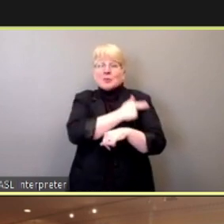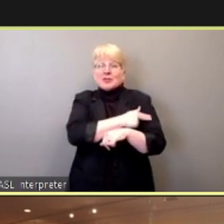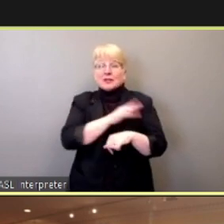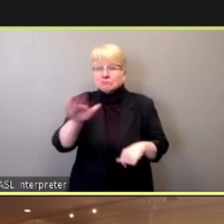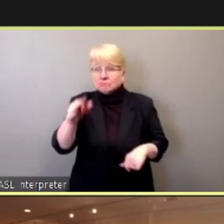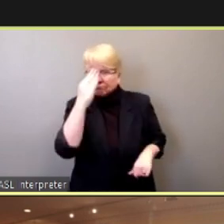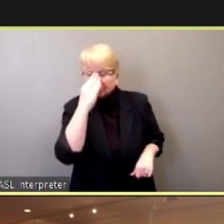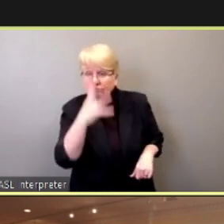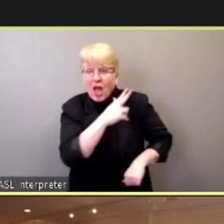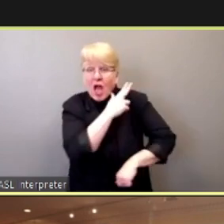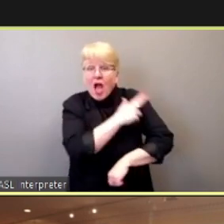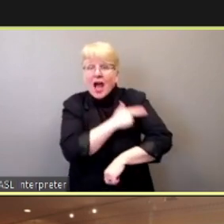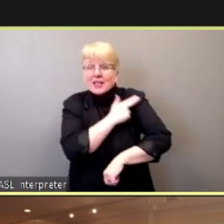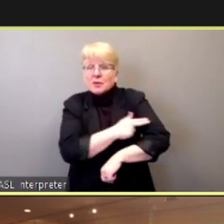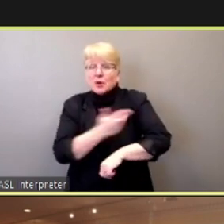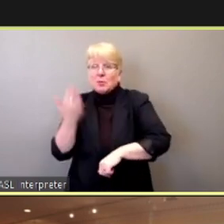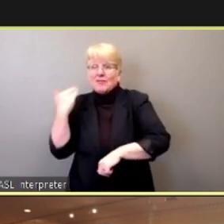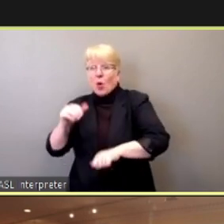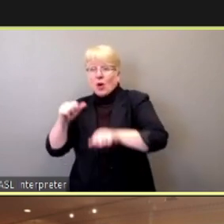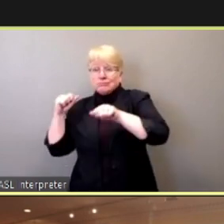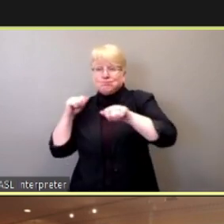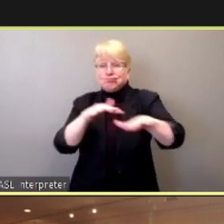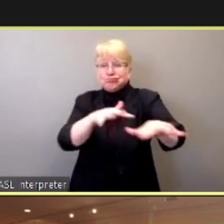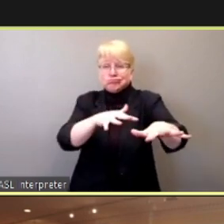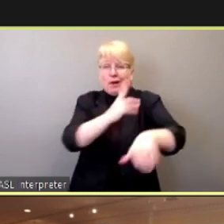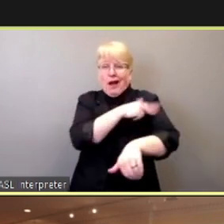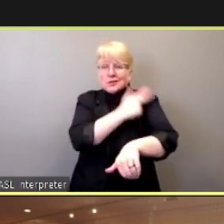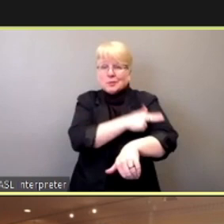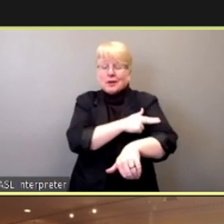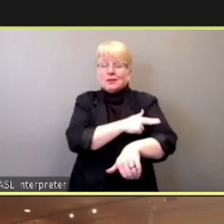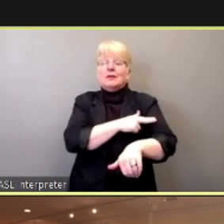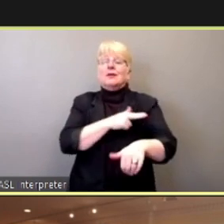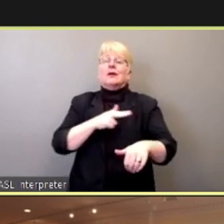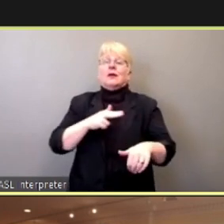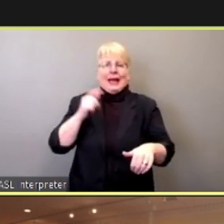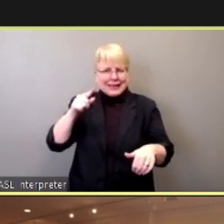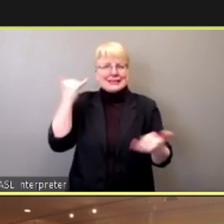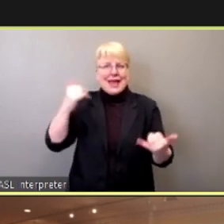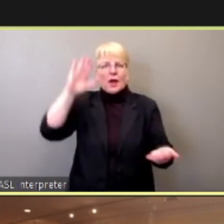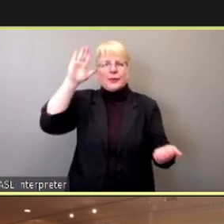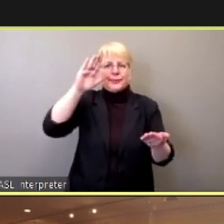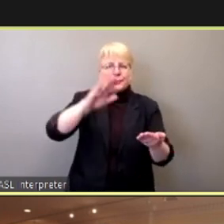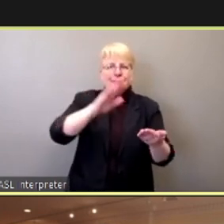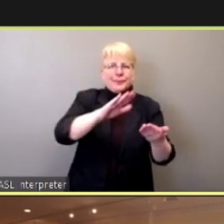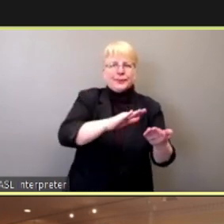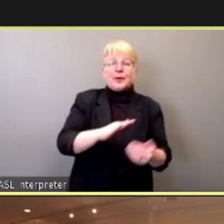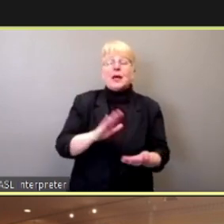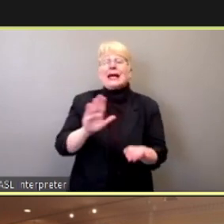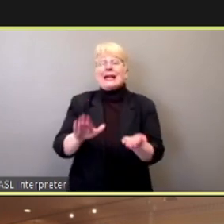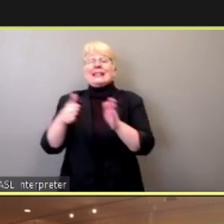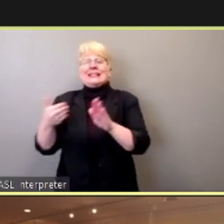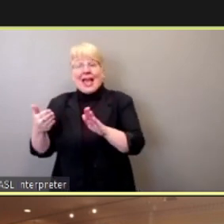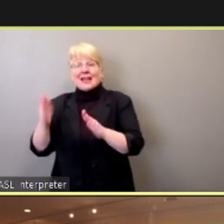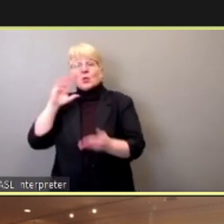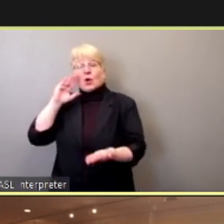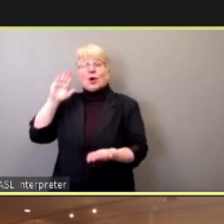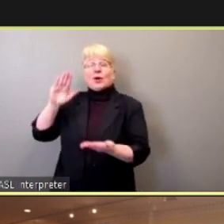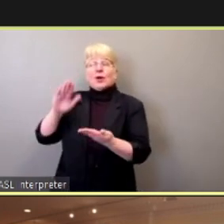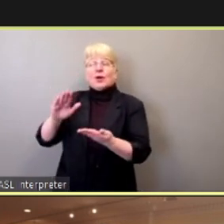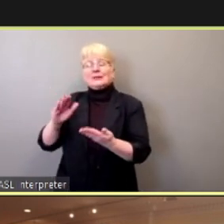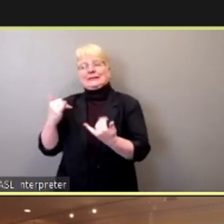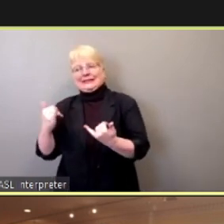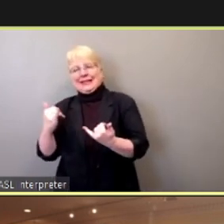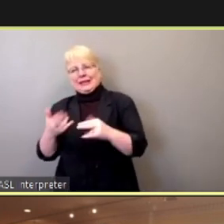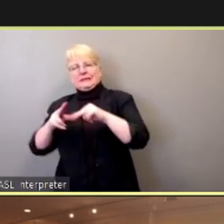off significantly, and deaths on average dropping off, although today was a difficult day for us. We are seeing